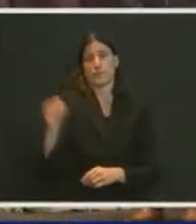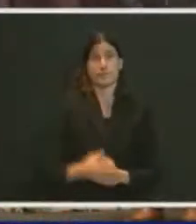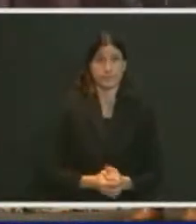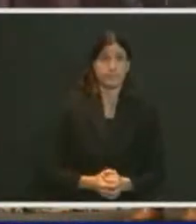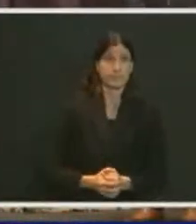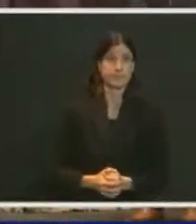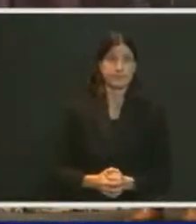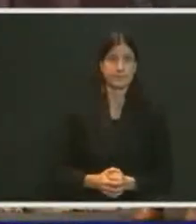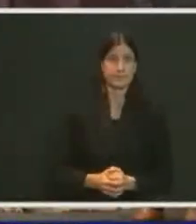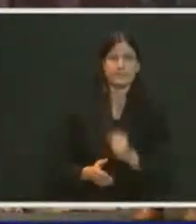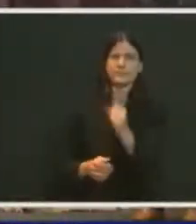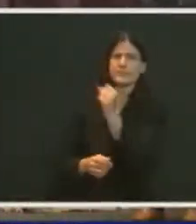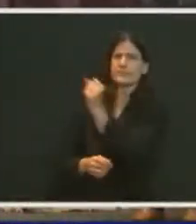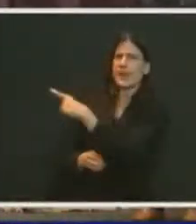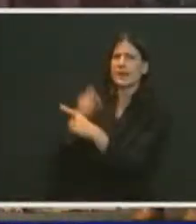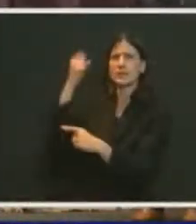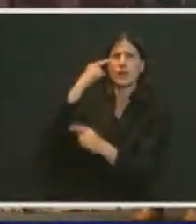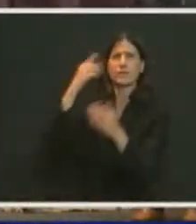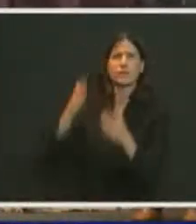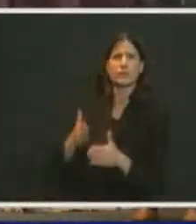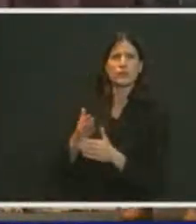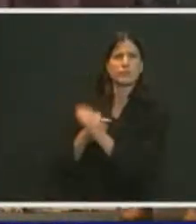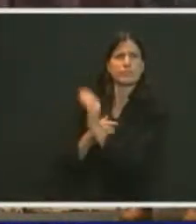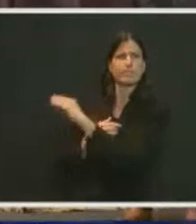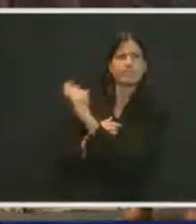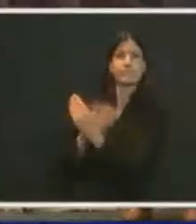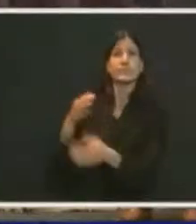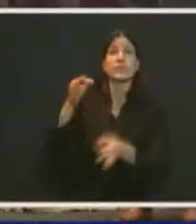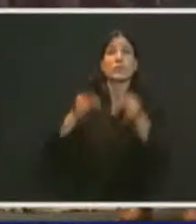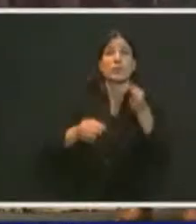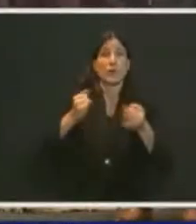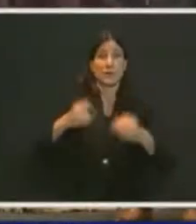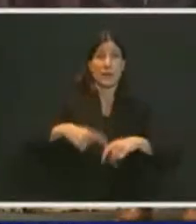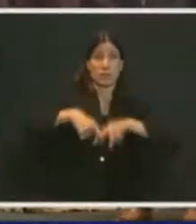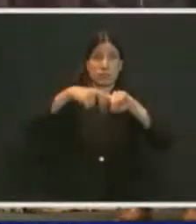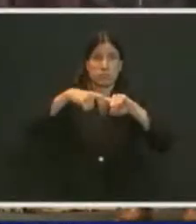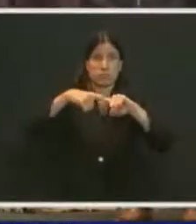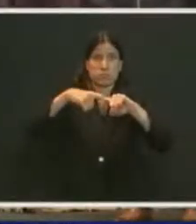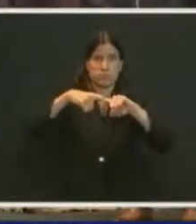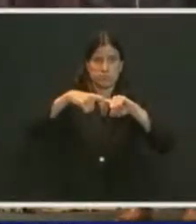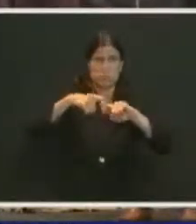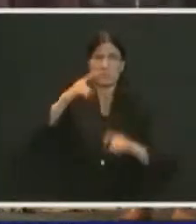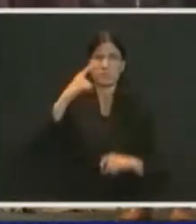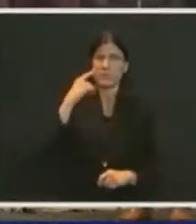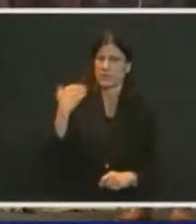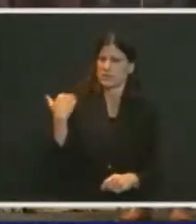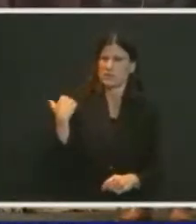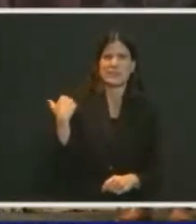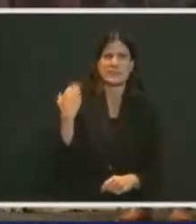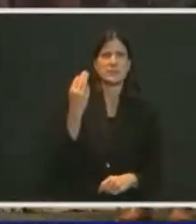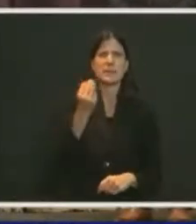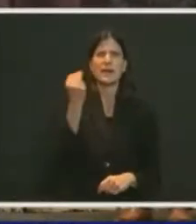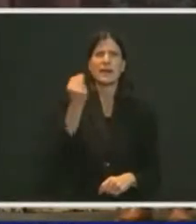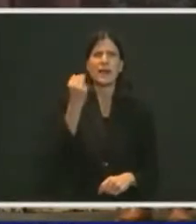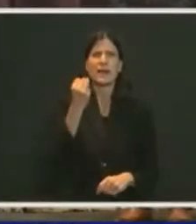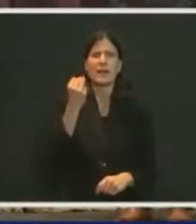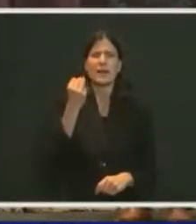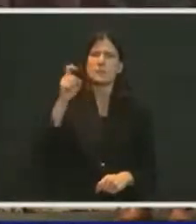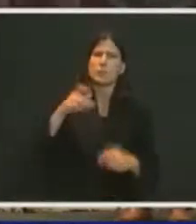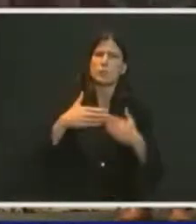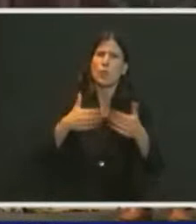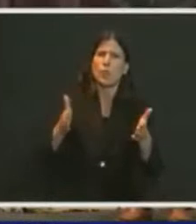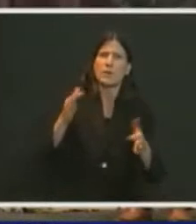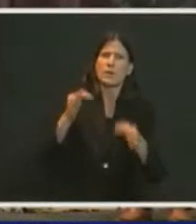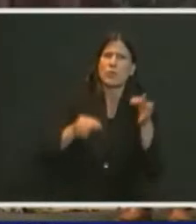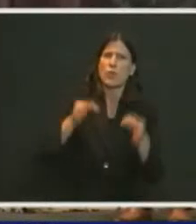the moratorium on ordinary court operations expires, I believe, Monday. Yeah. Has there been any examination that I think that's causing